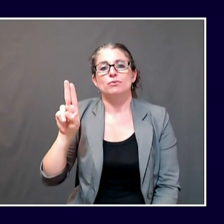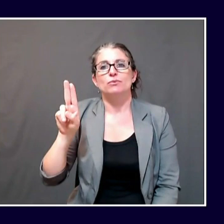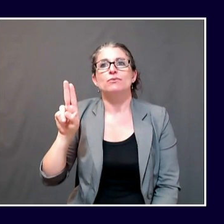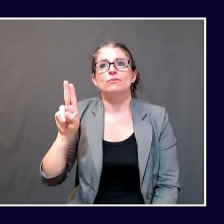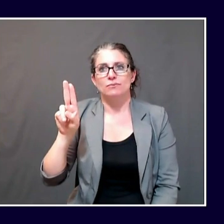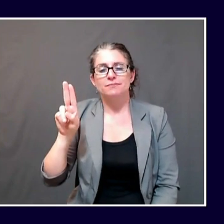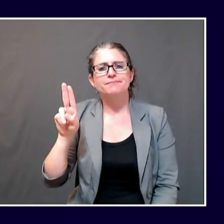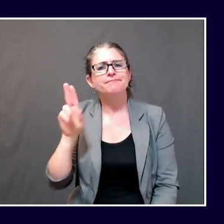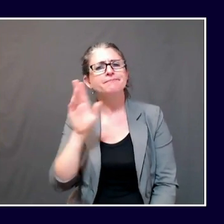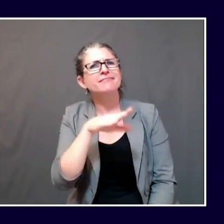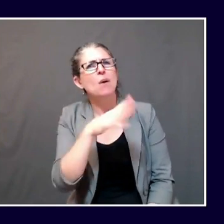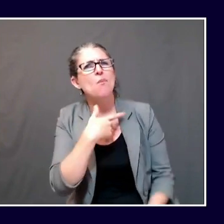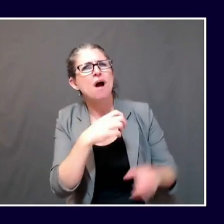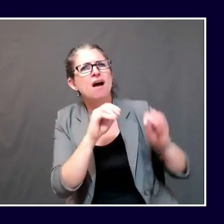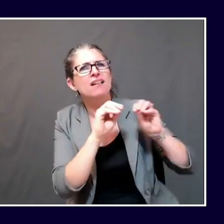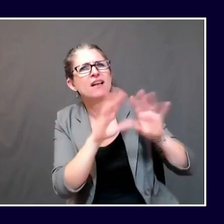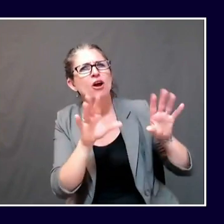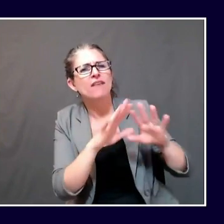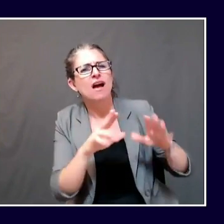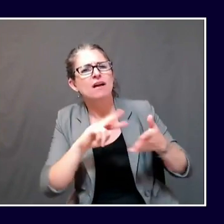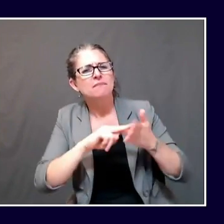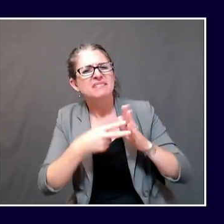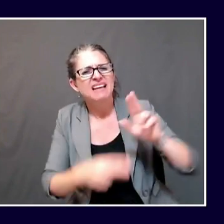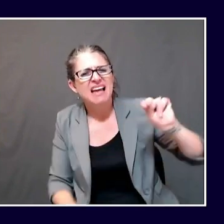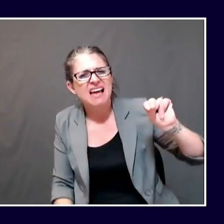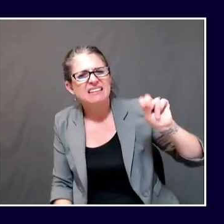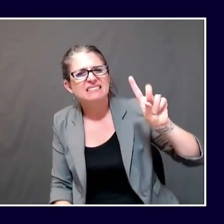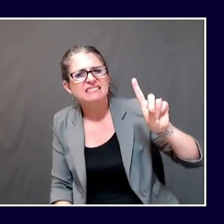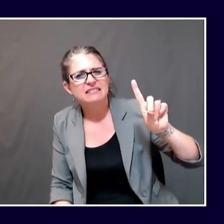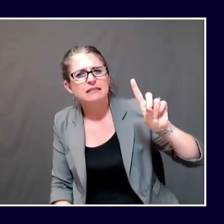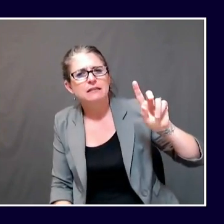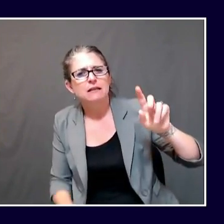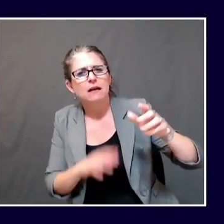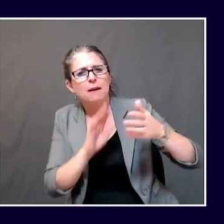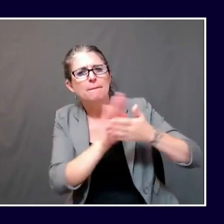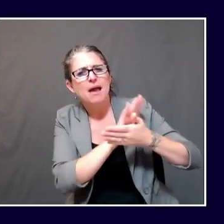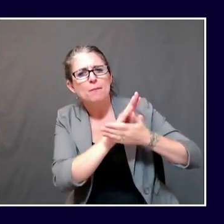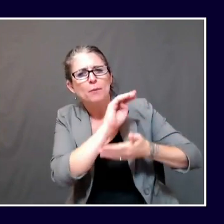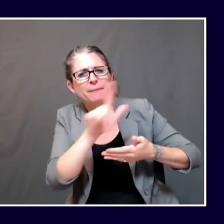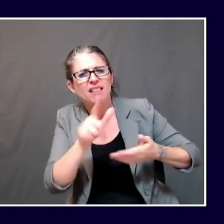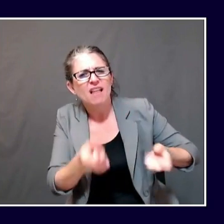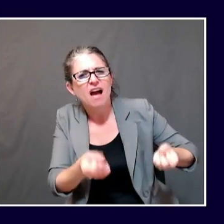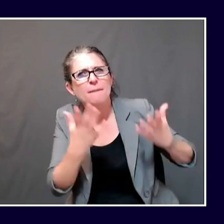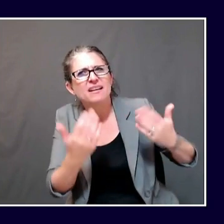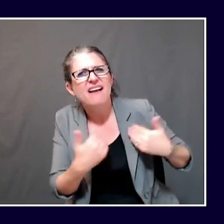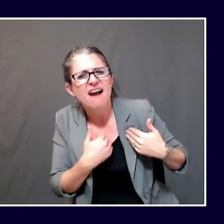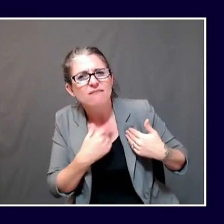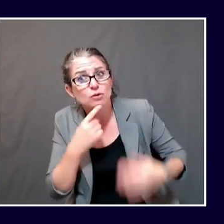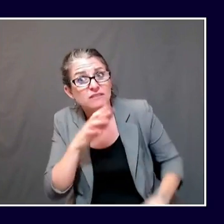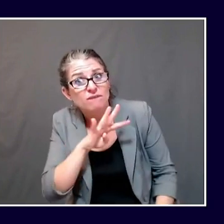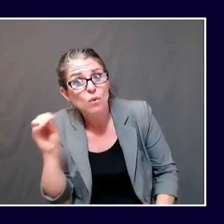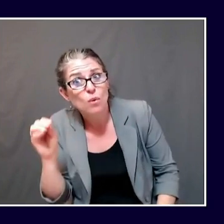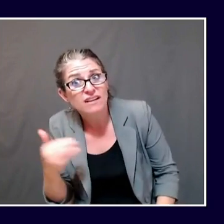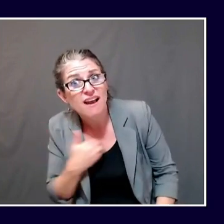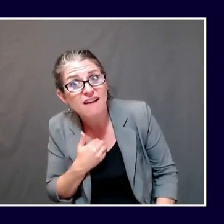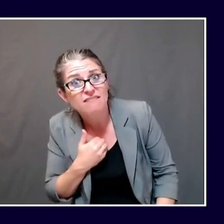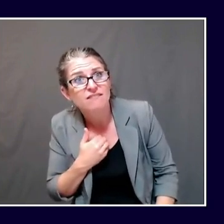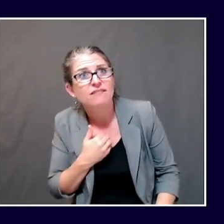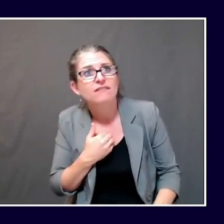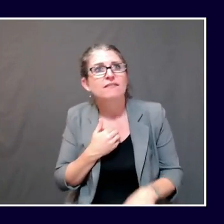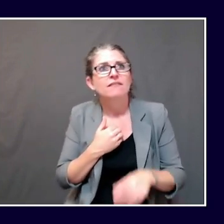40? Or the total no. number of cases, I mean? The total number of cases at ND paper